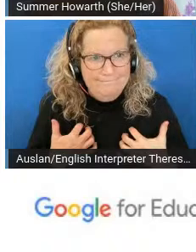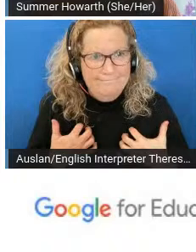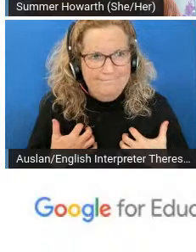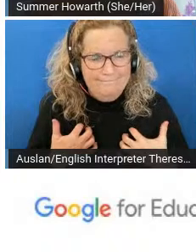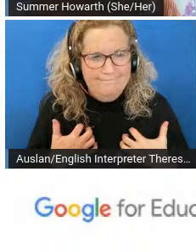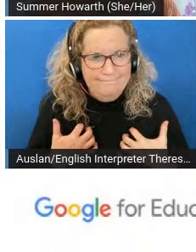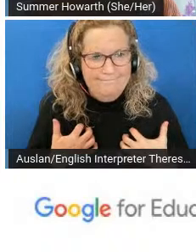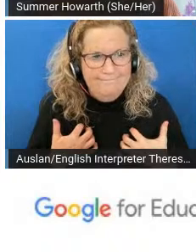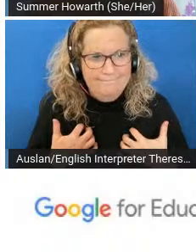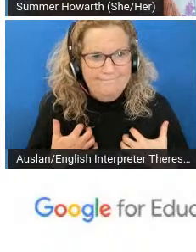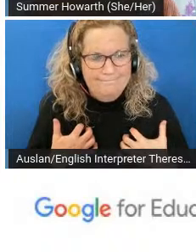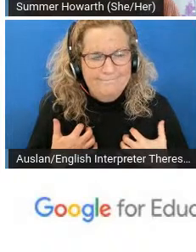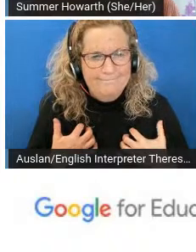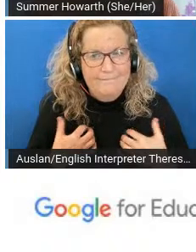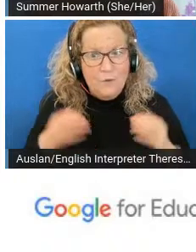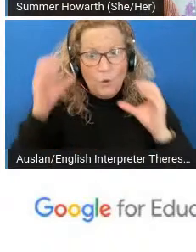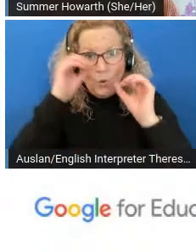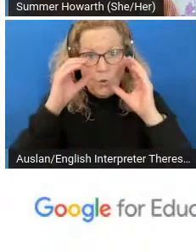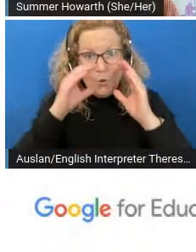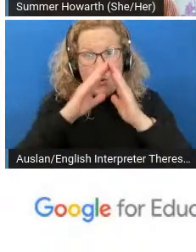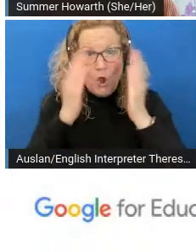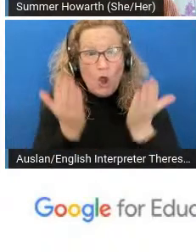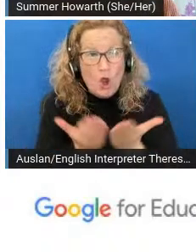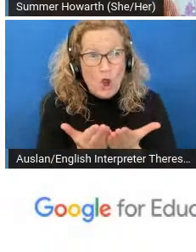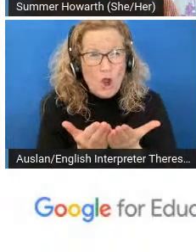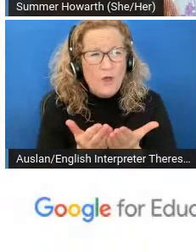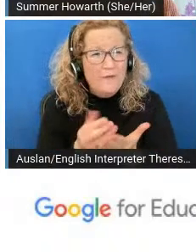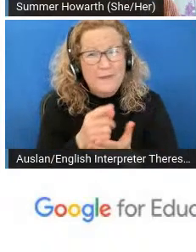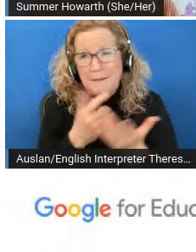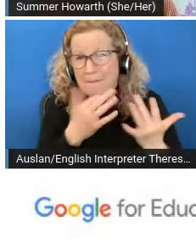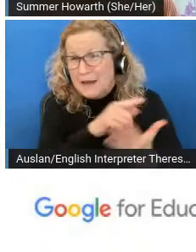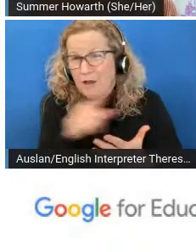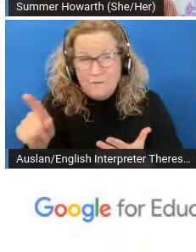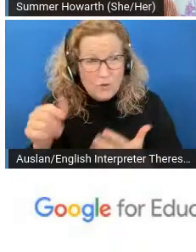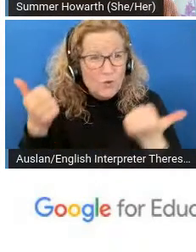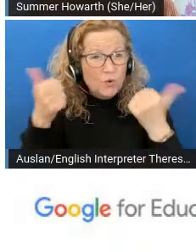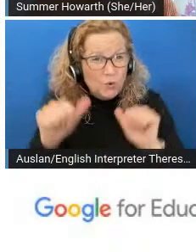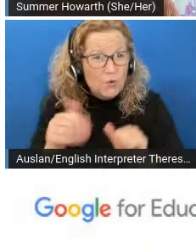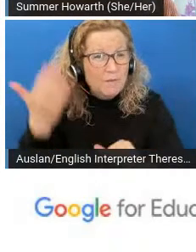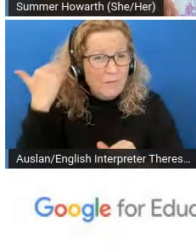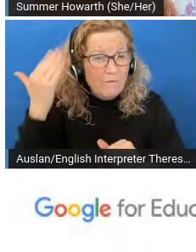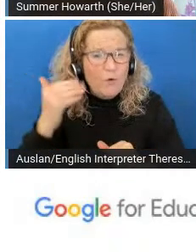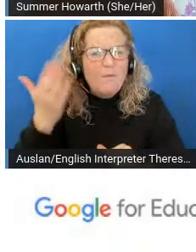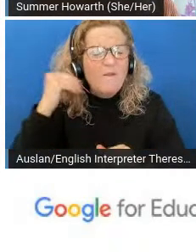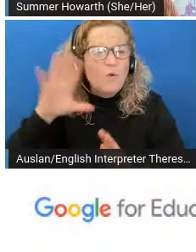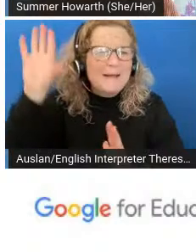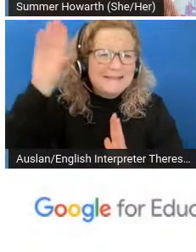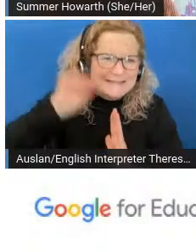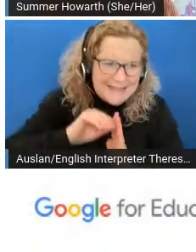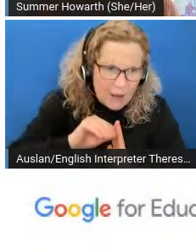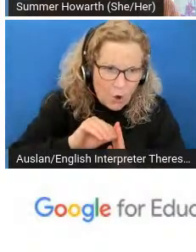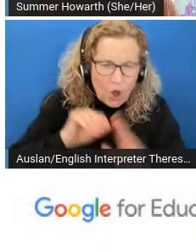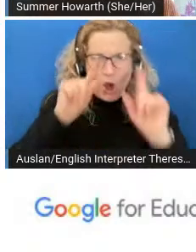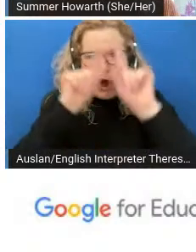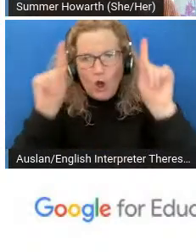used before, it used to be a program that you had to download onto your desktop, and